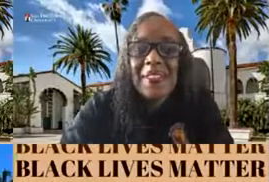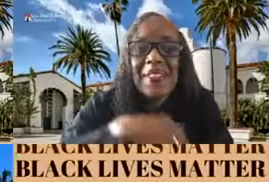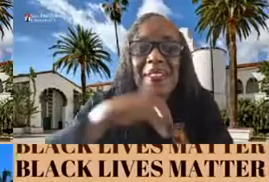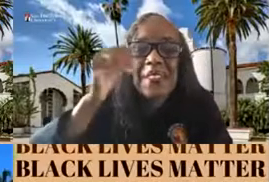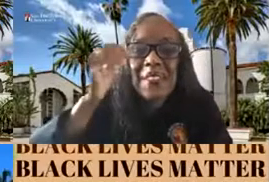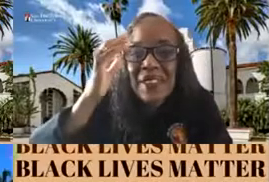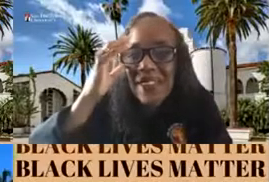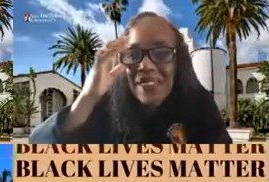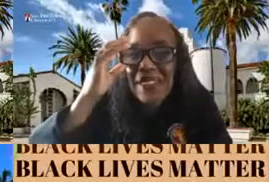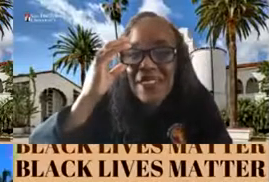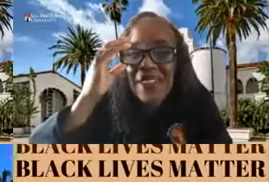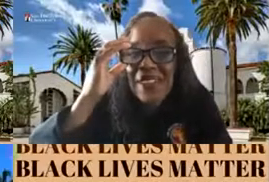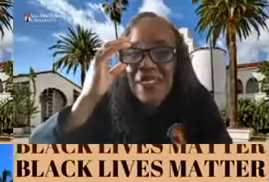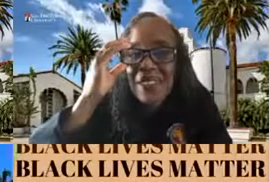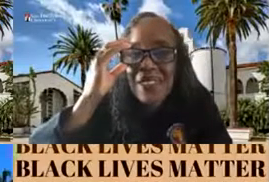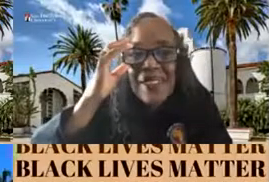you, Elijah. Ryan?